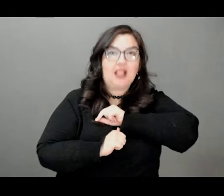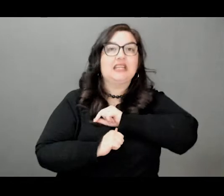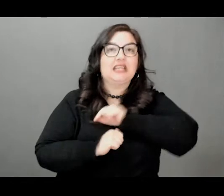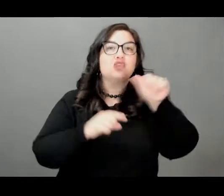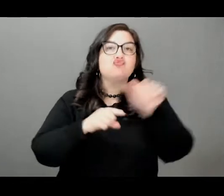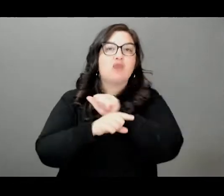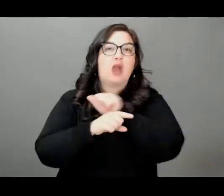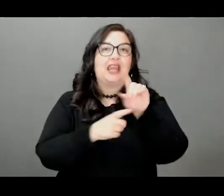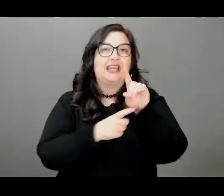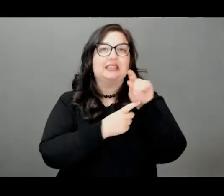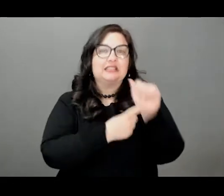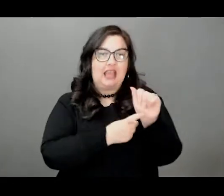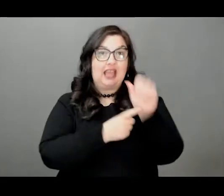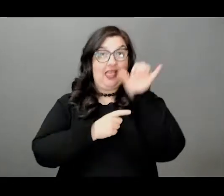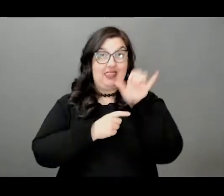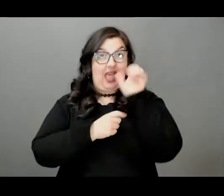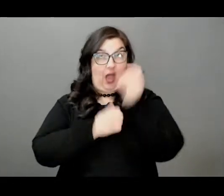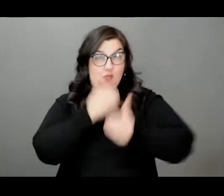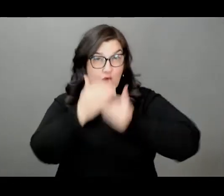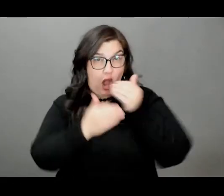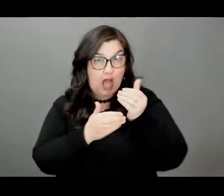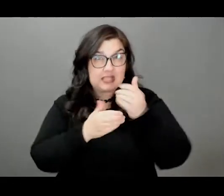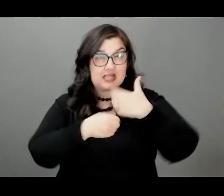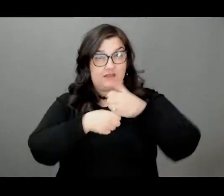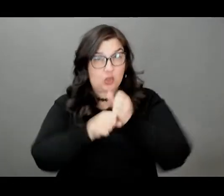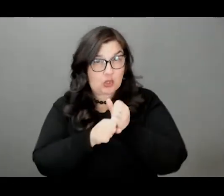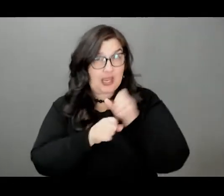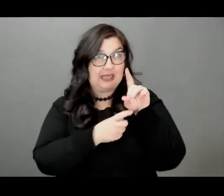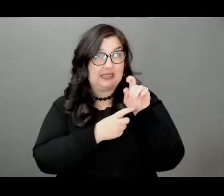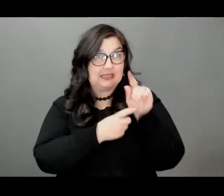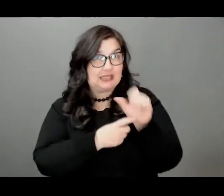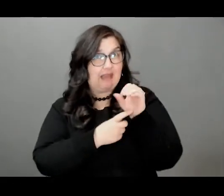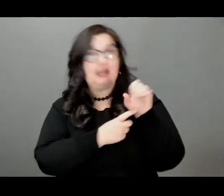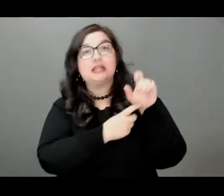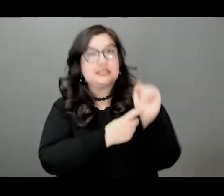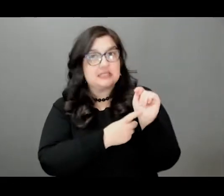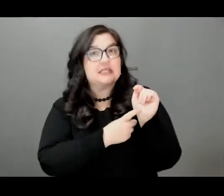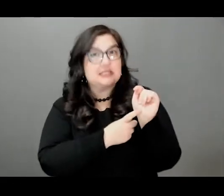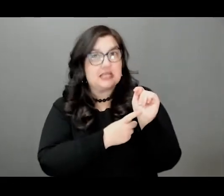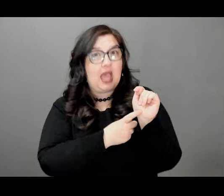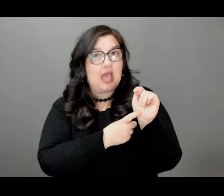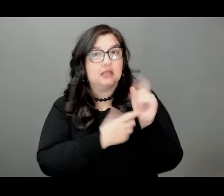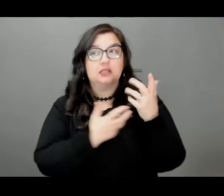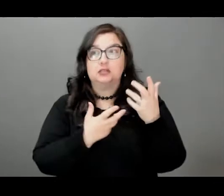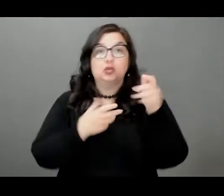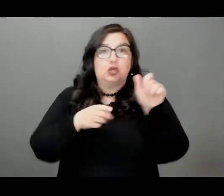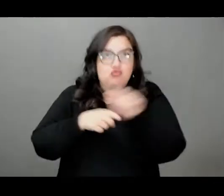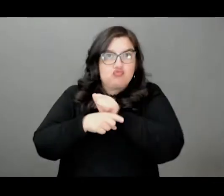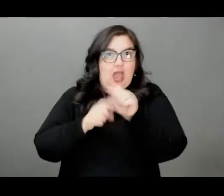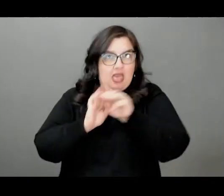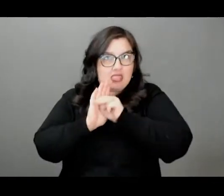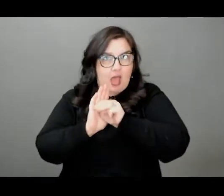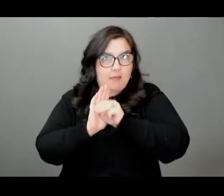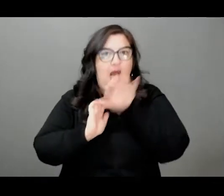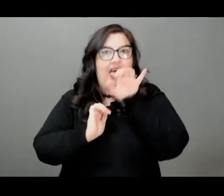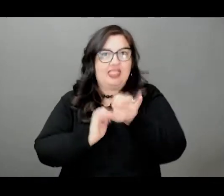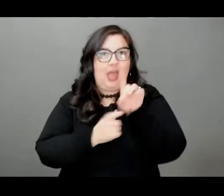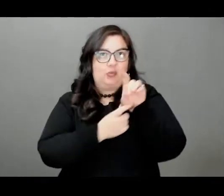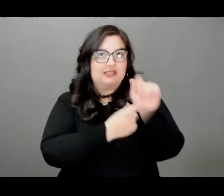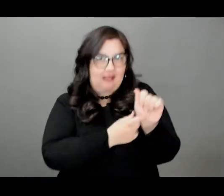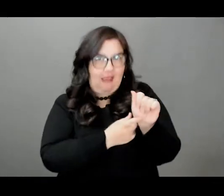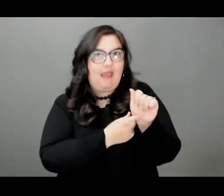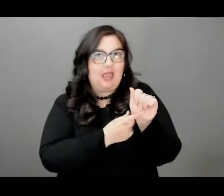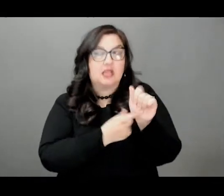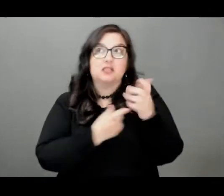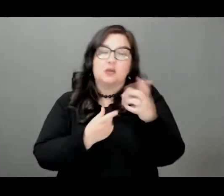model needs a lot of high quality training data, right? And that process of creating data sets so that